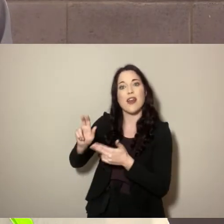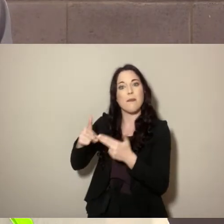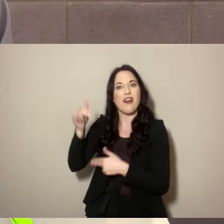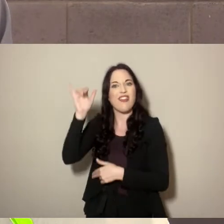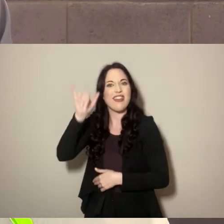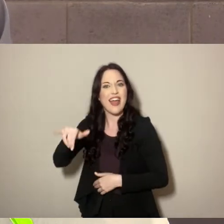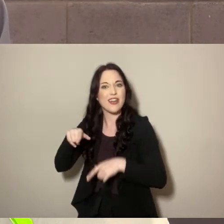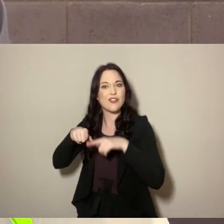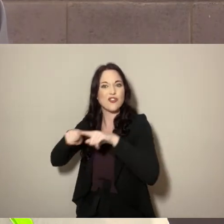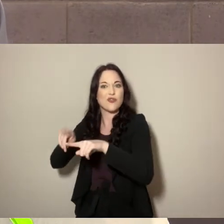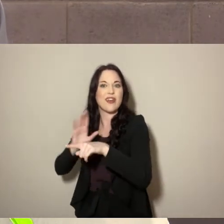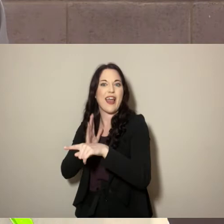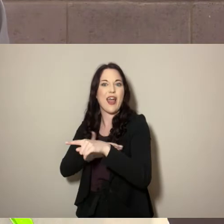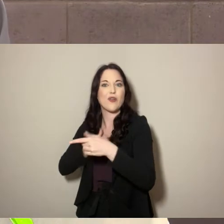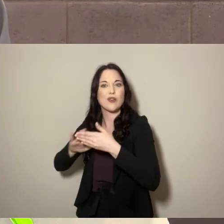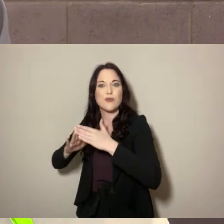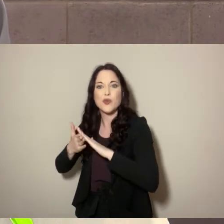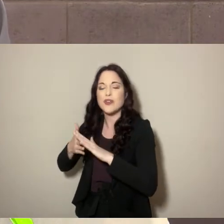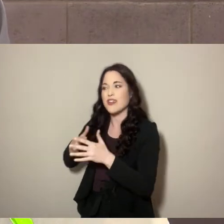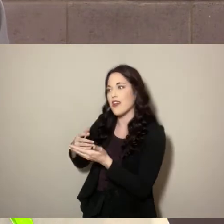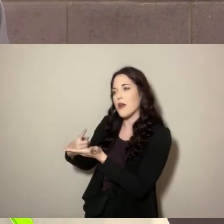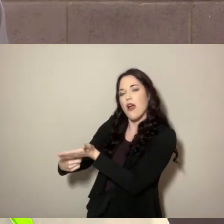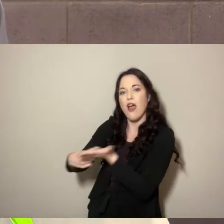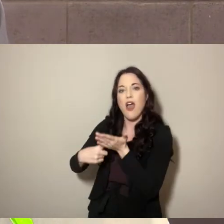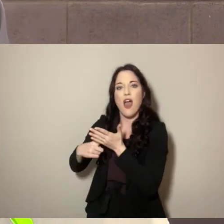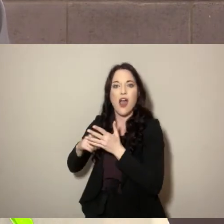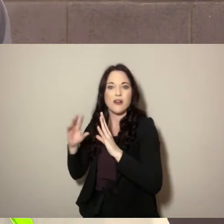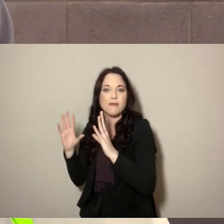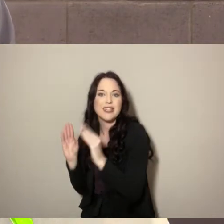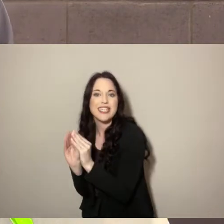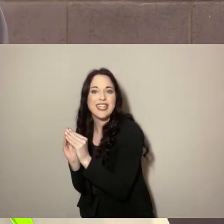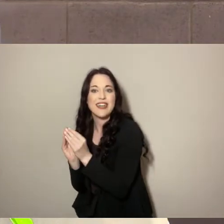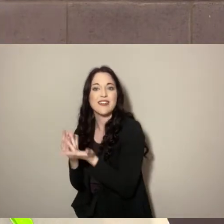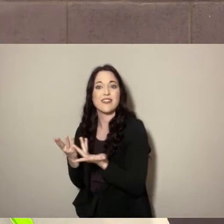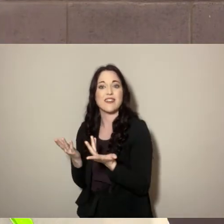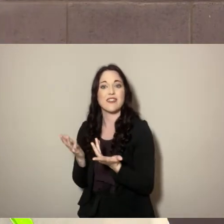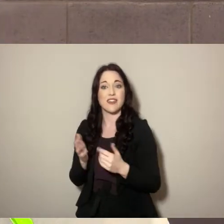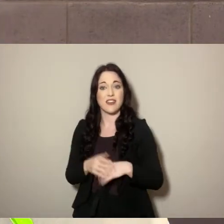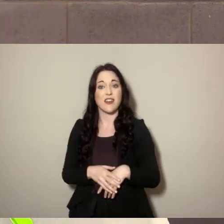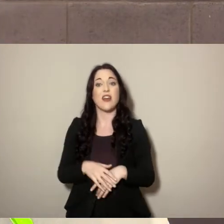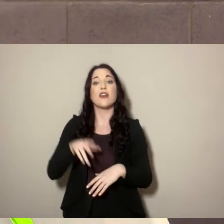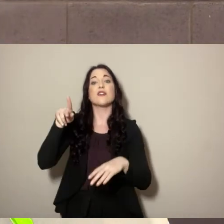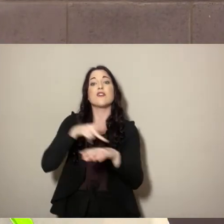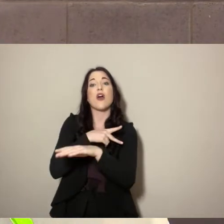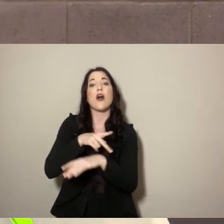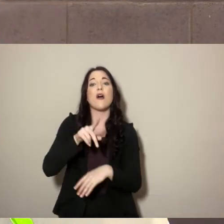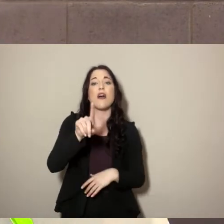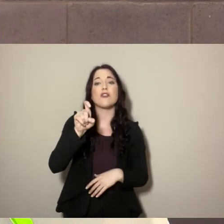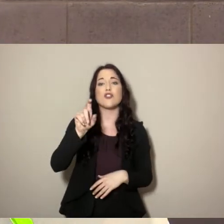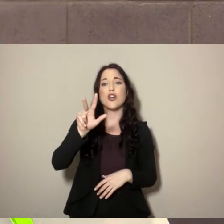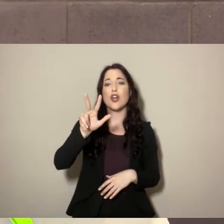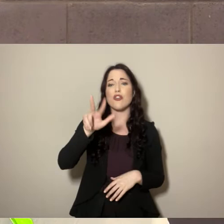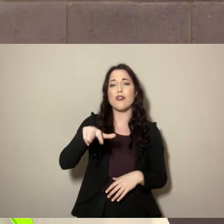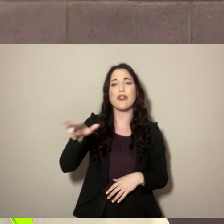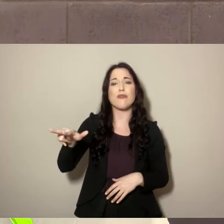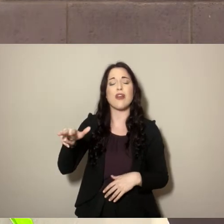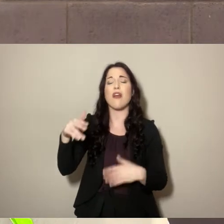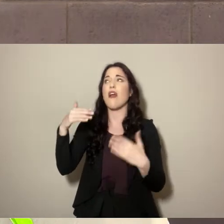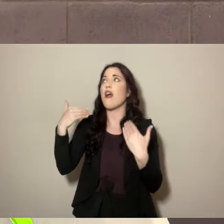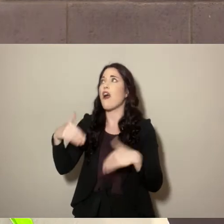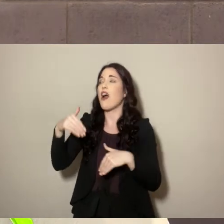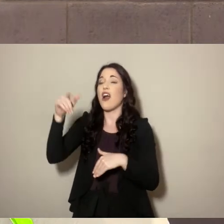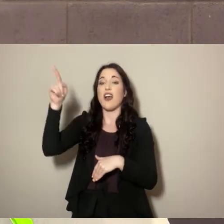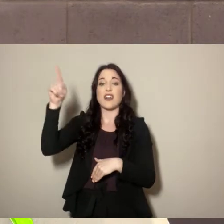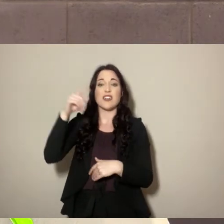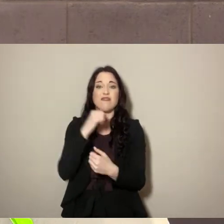the community of MCCDC, and beyond. Psalm 133 says, "How good and pleasant it is when God's